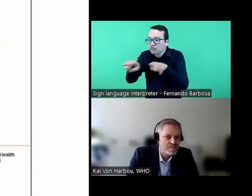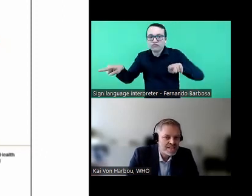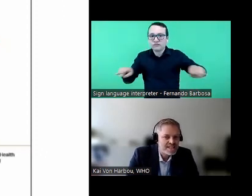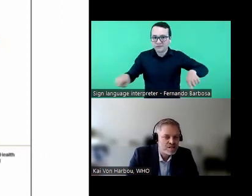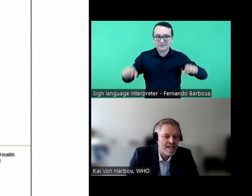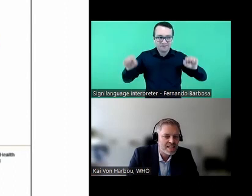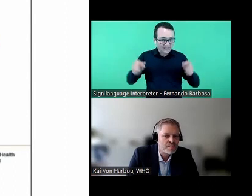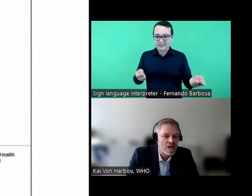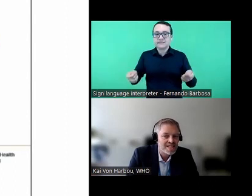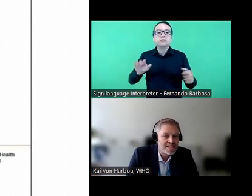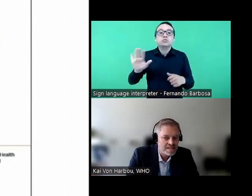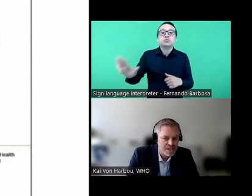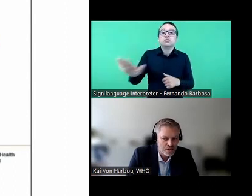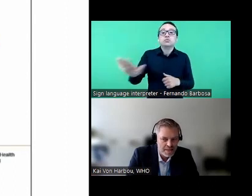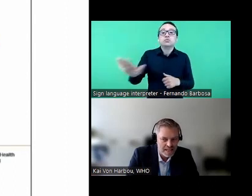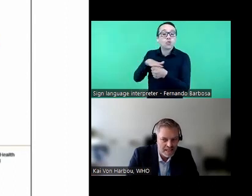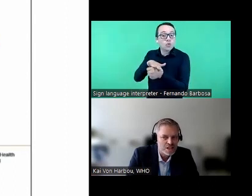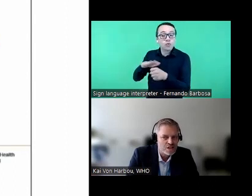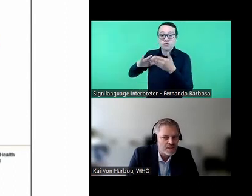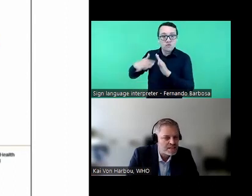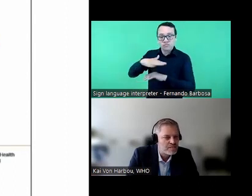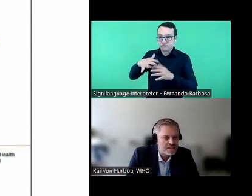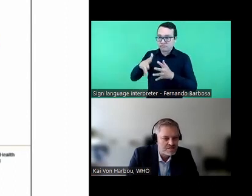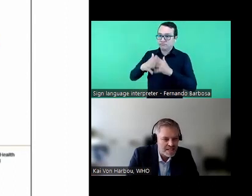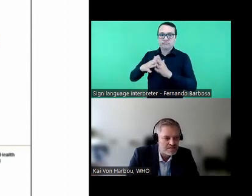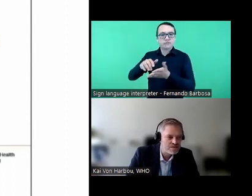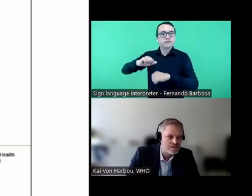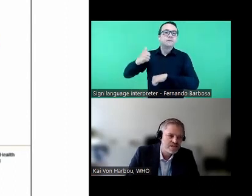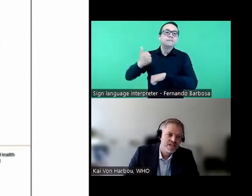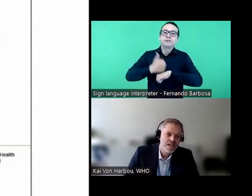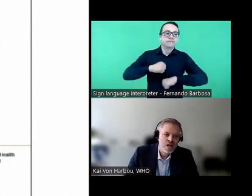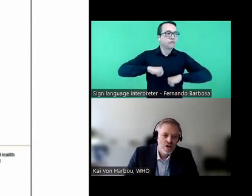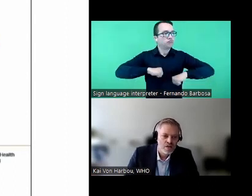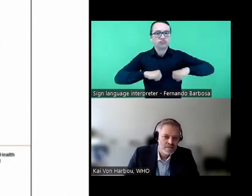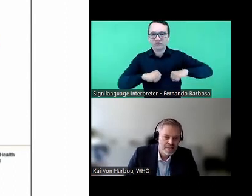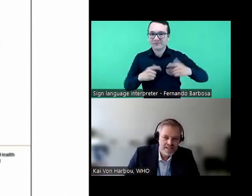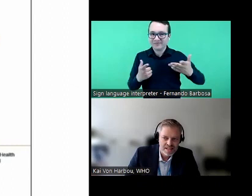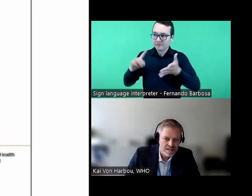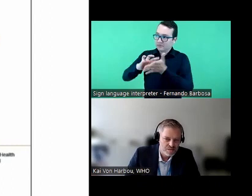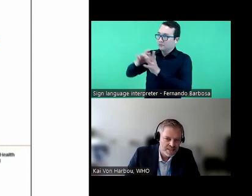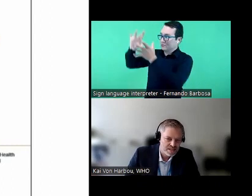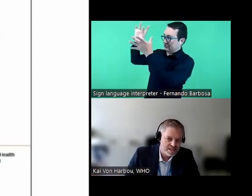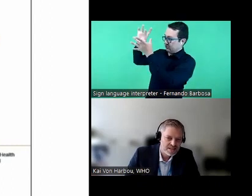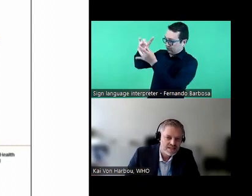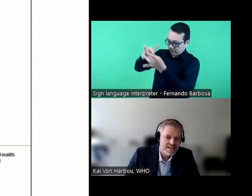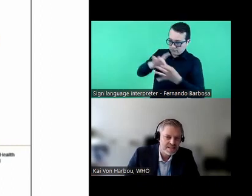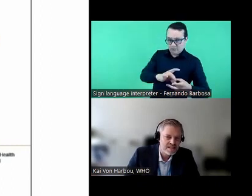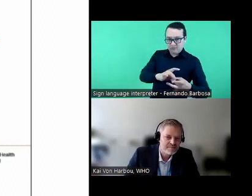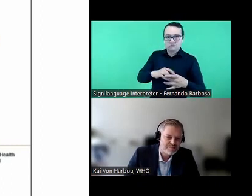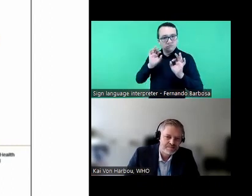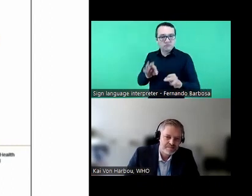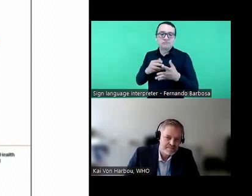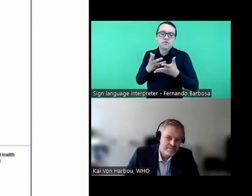allows communities to act in a more anticipatory manner and ensuring the most effective use of limited resources. Next